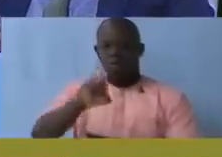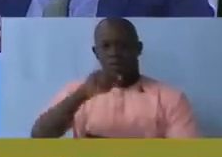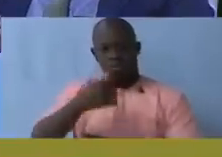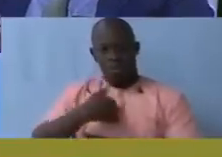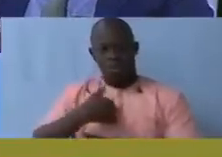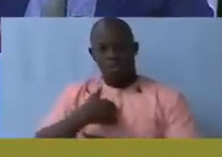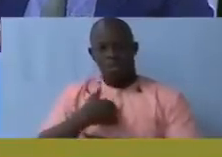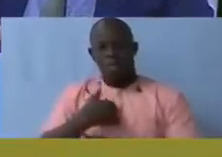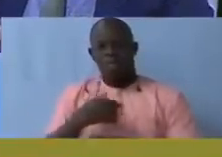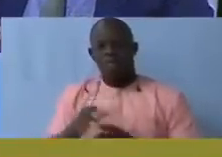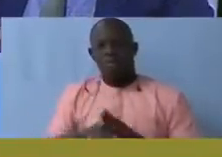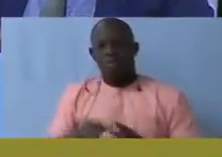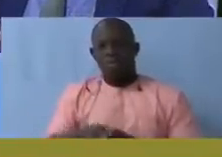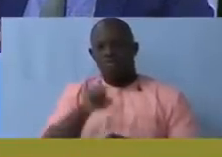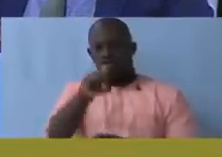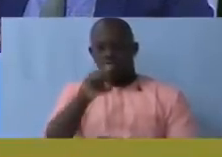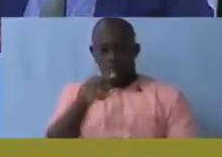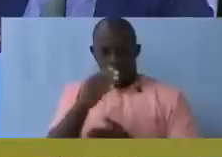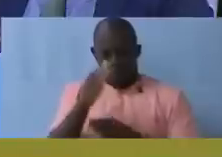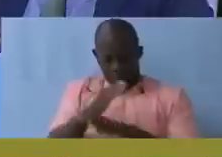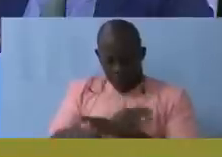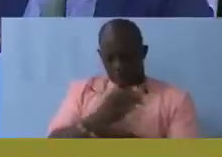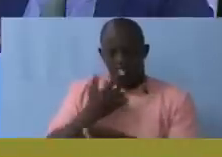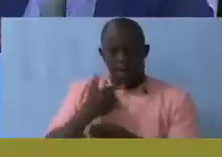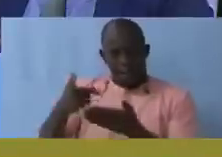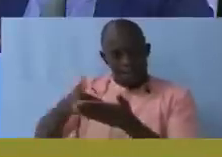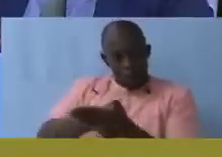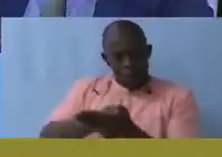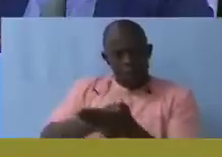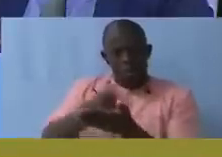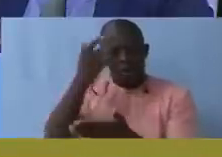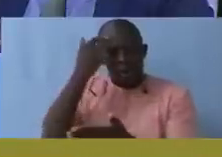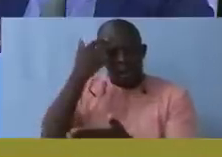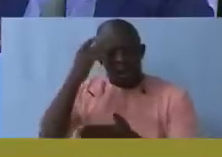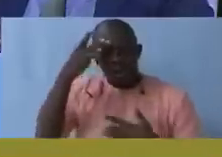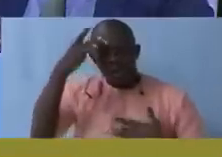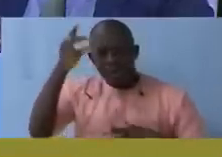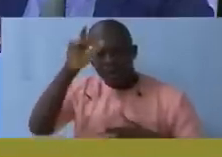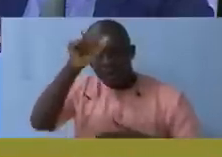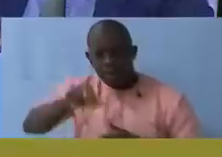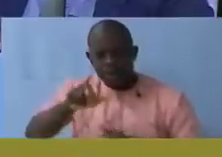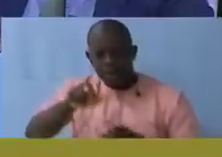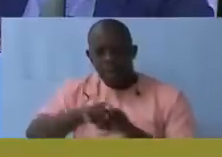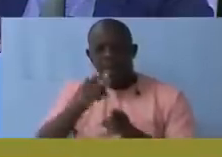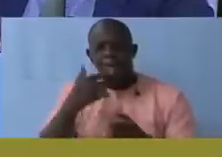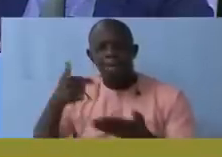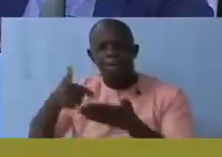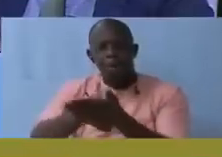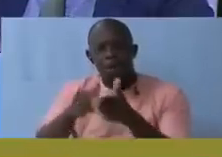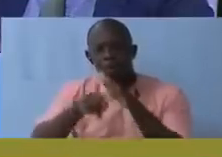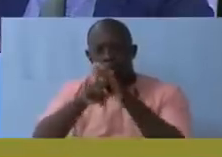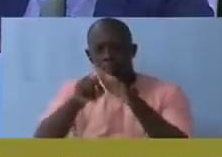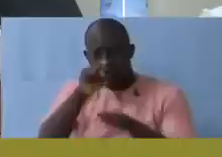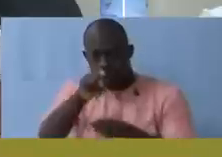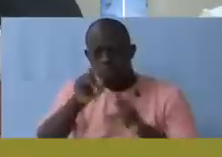you run my samples, or my patient sample? I said, yes.